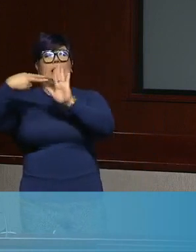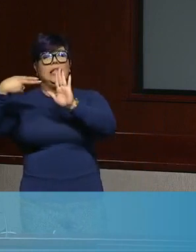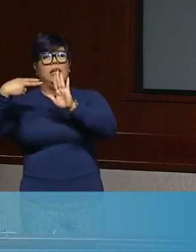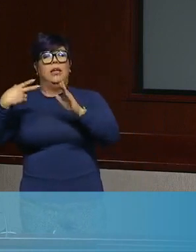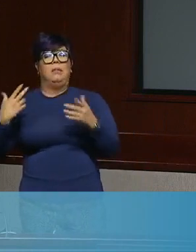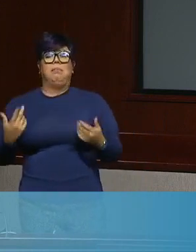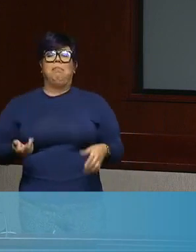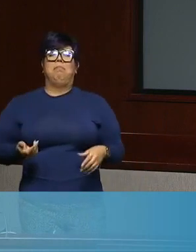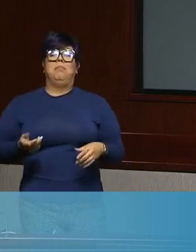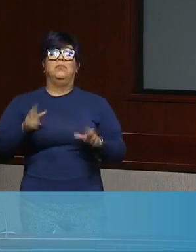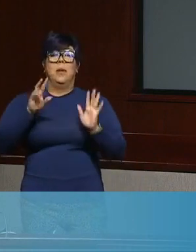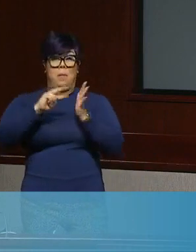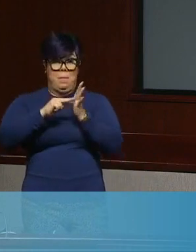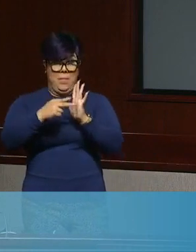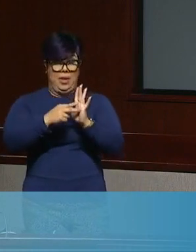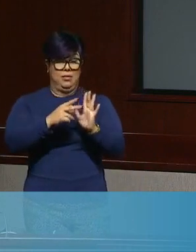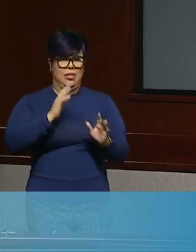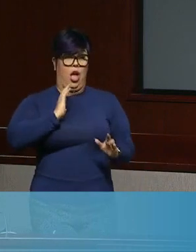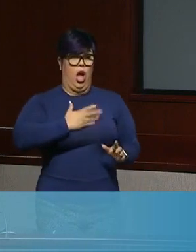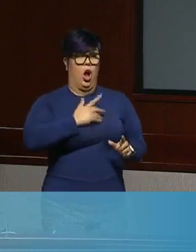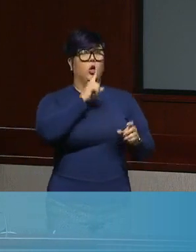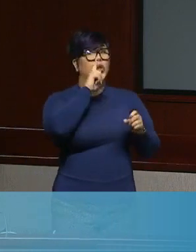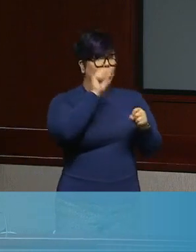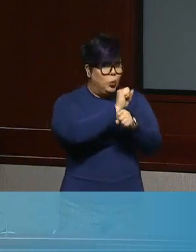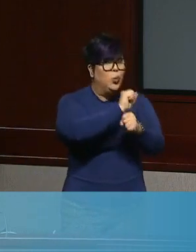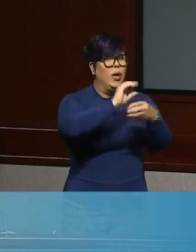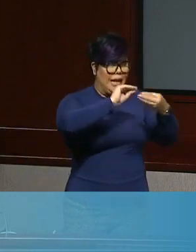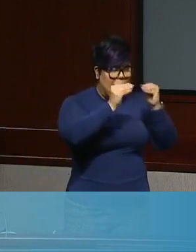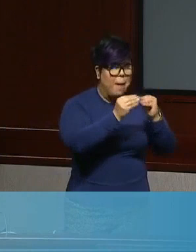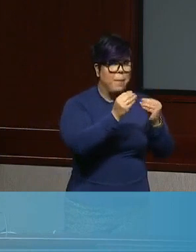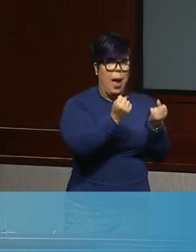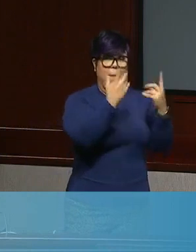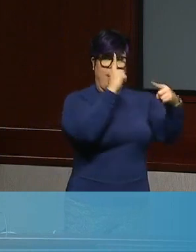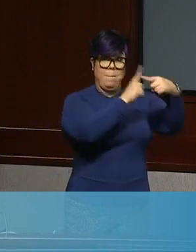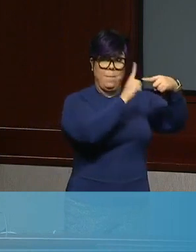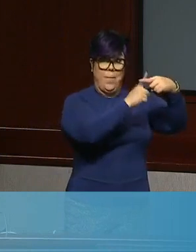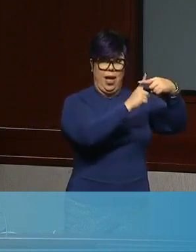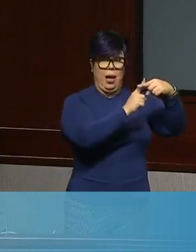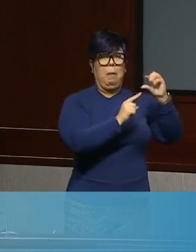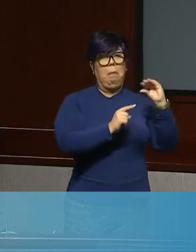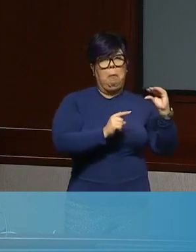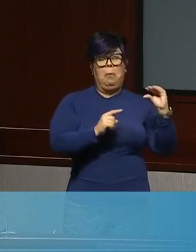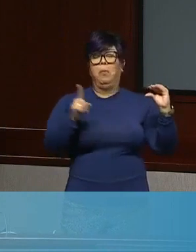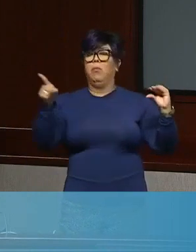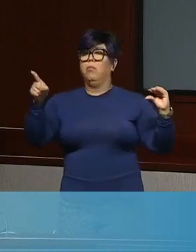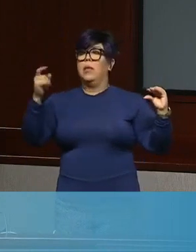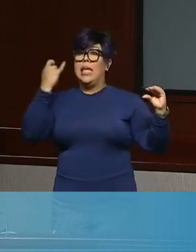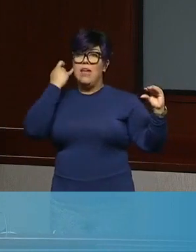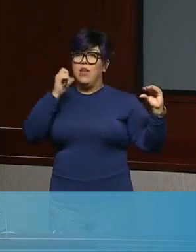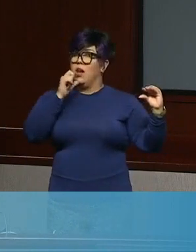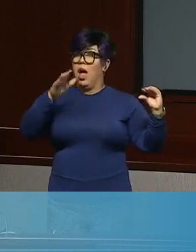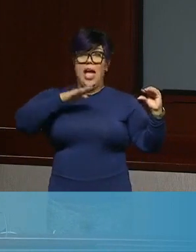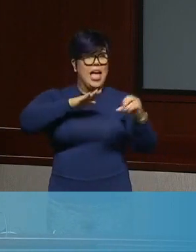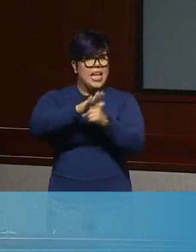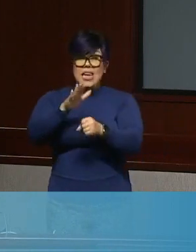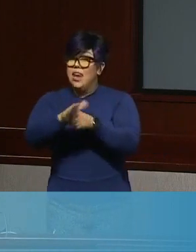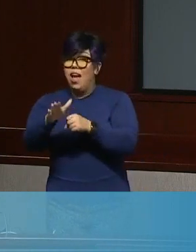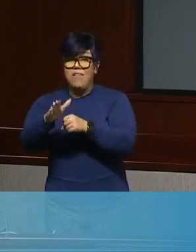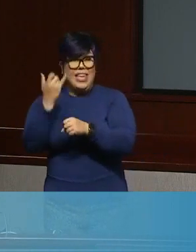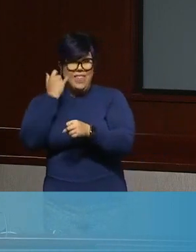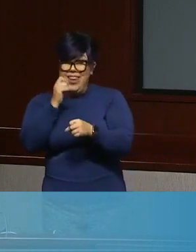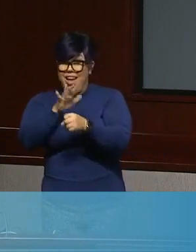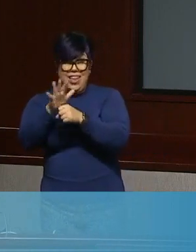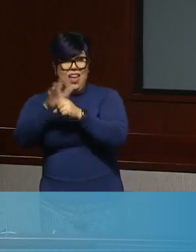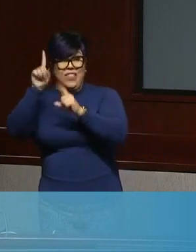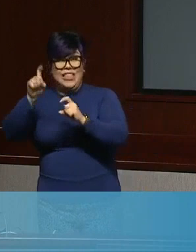where the state takes our actual case numbers and arbitrarily adds additional percentage points to